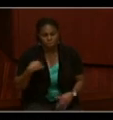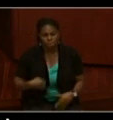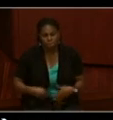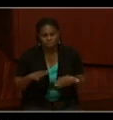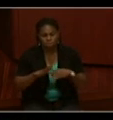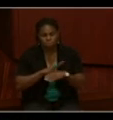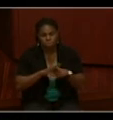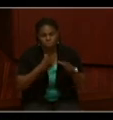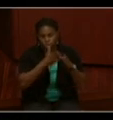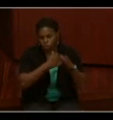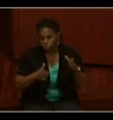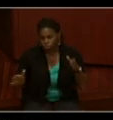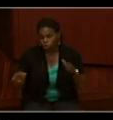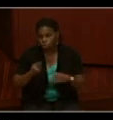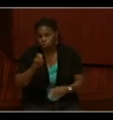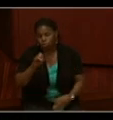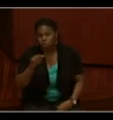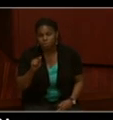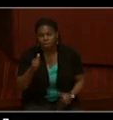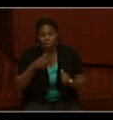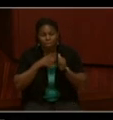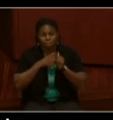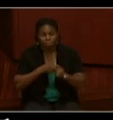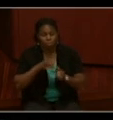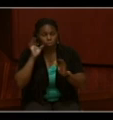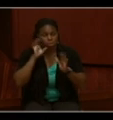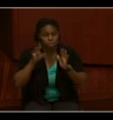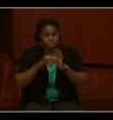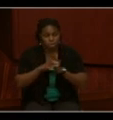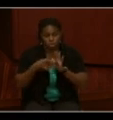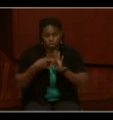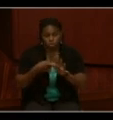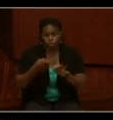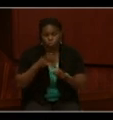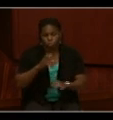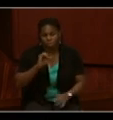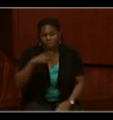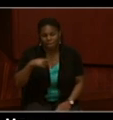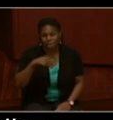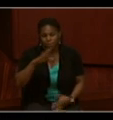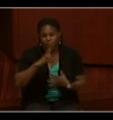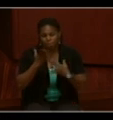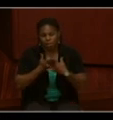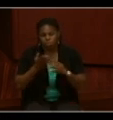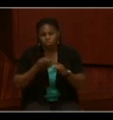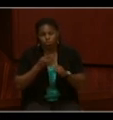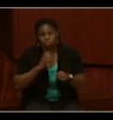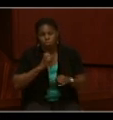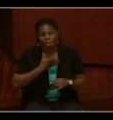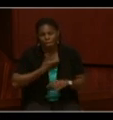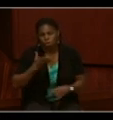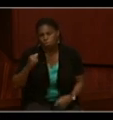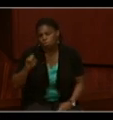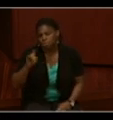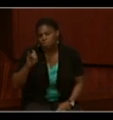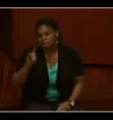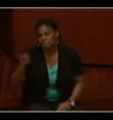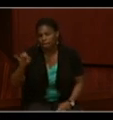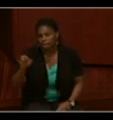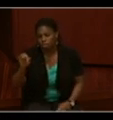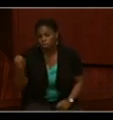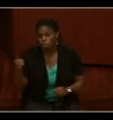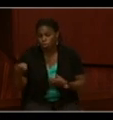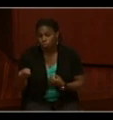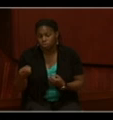United States. The following images are taken from case files from our Seattle office, and they were